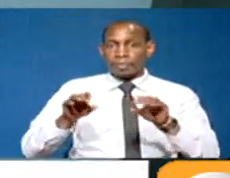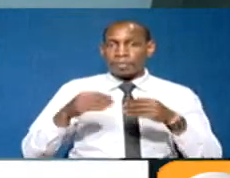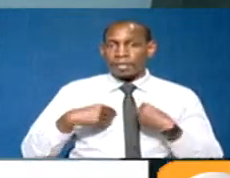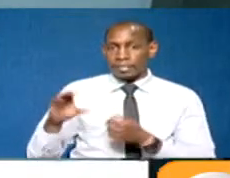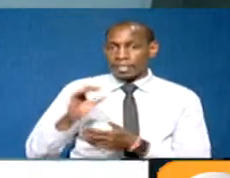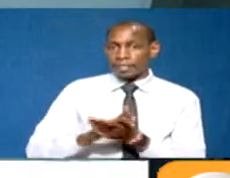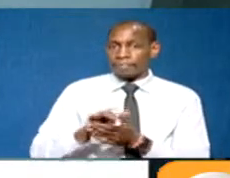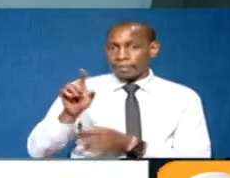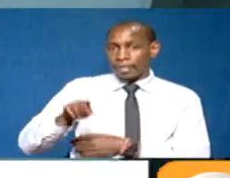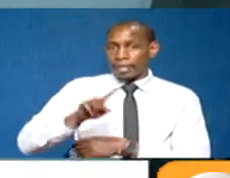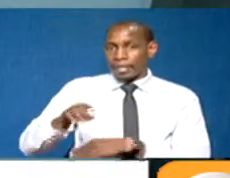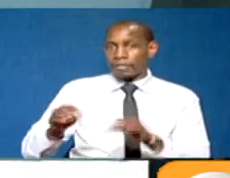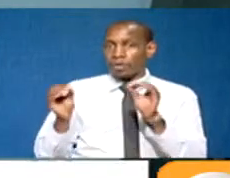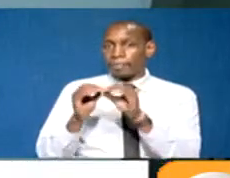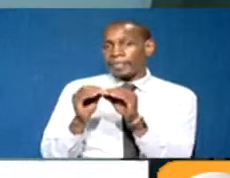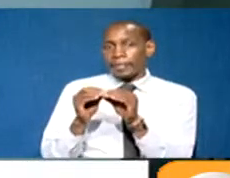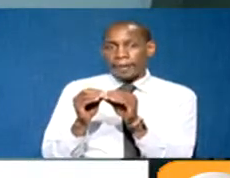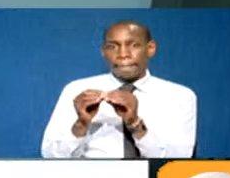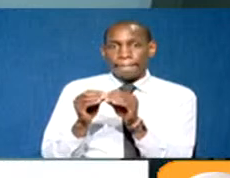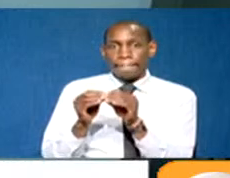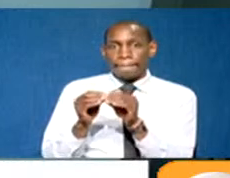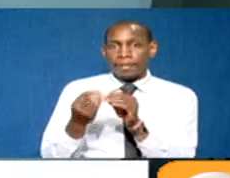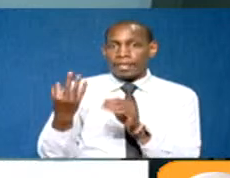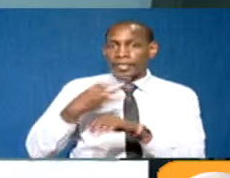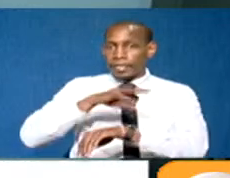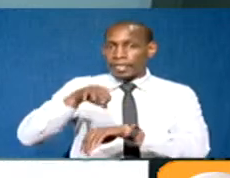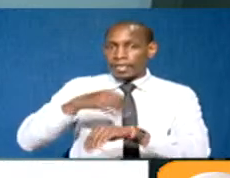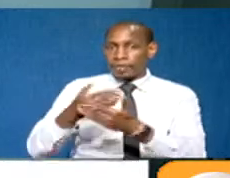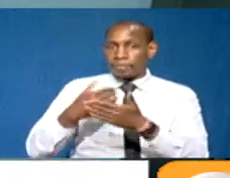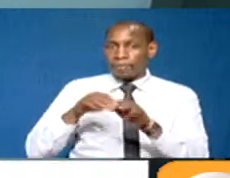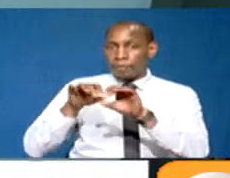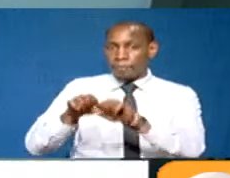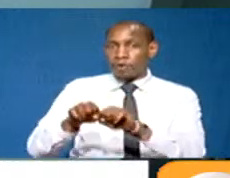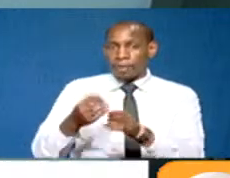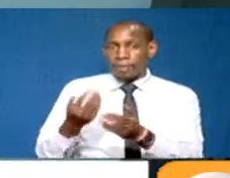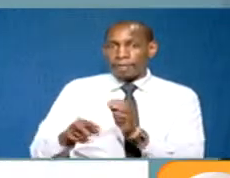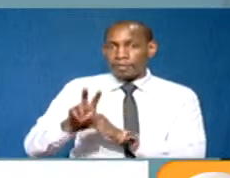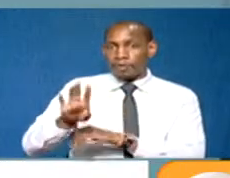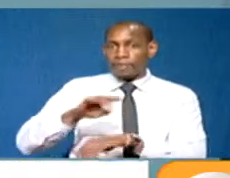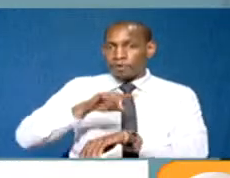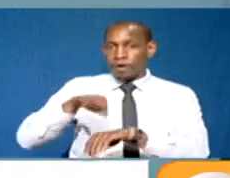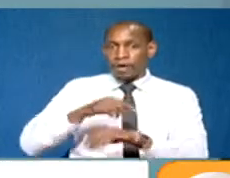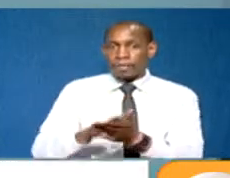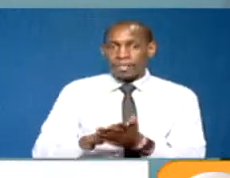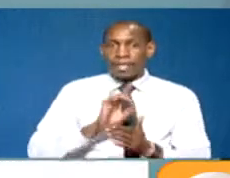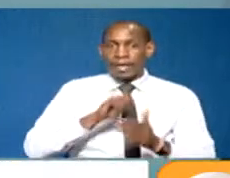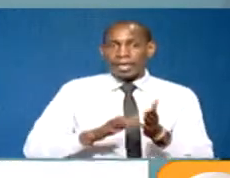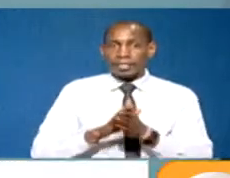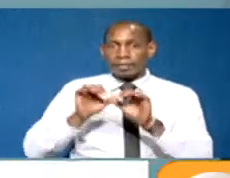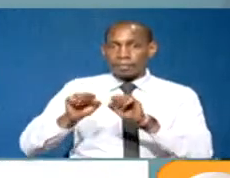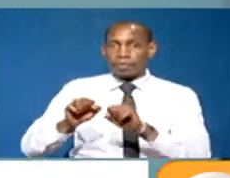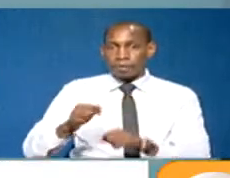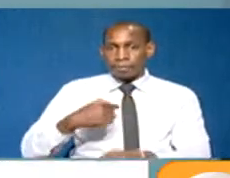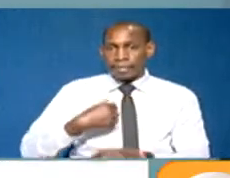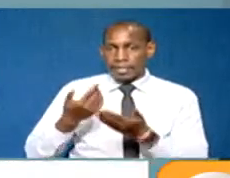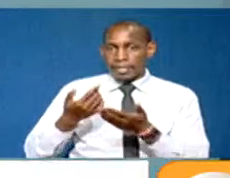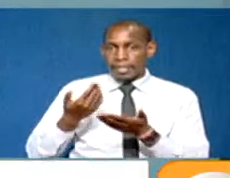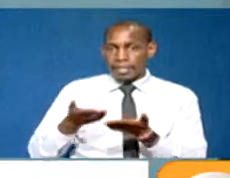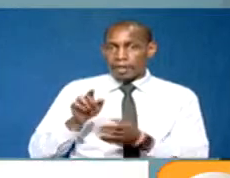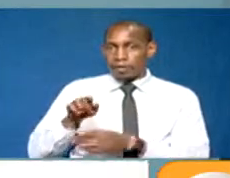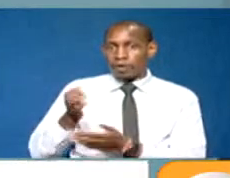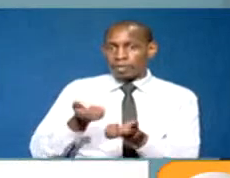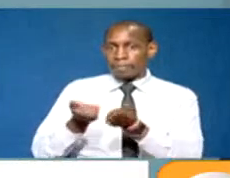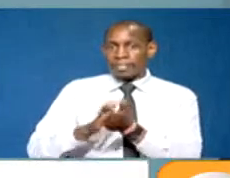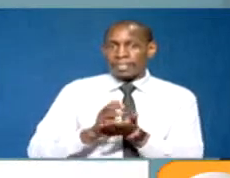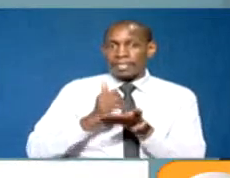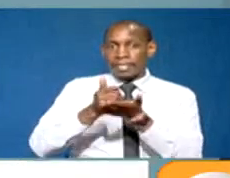to cancel an appointment 3 hours before their booking or 24 hours. Okello says BookMeNow.biz is effective as